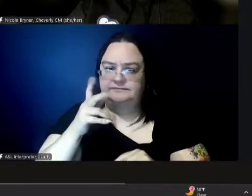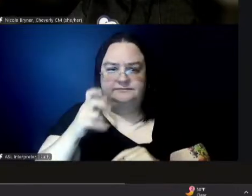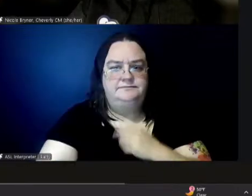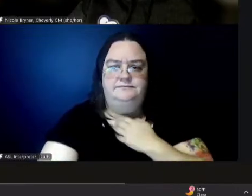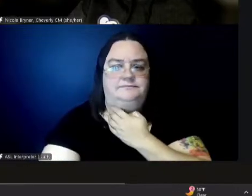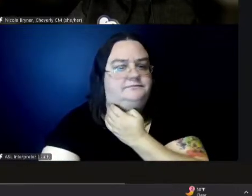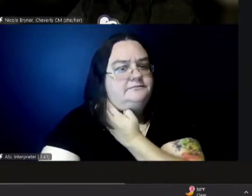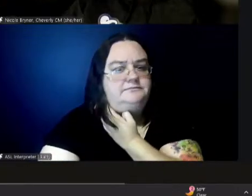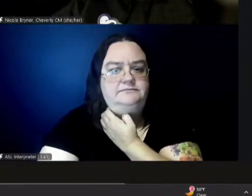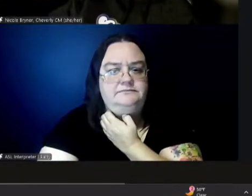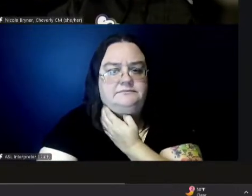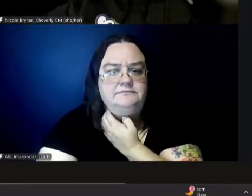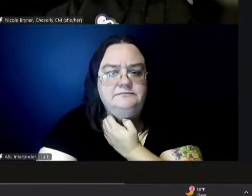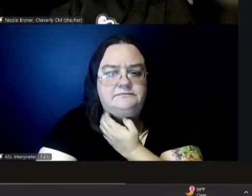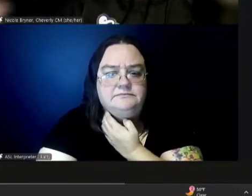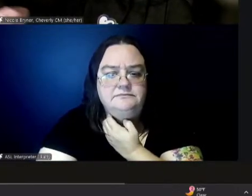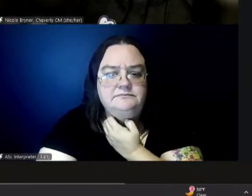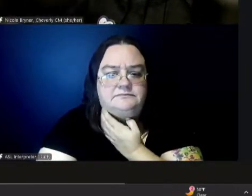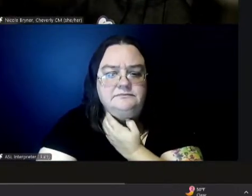meeting.